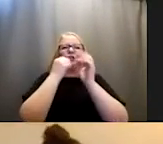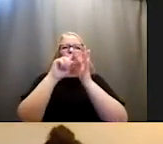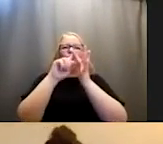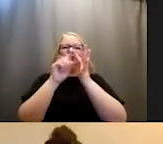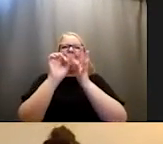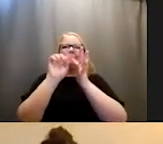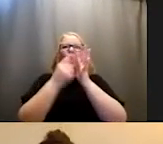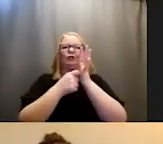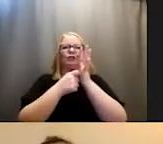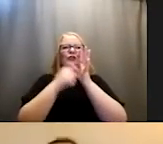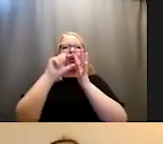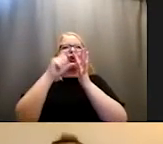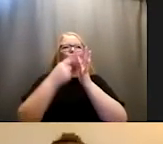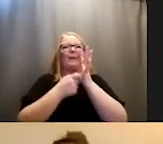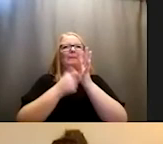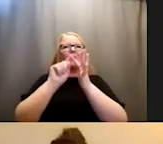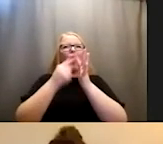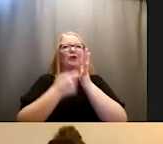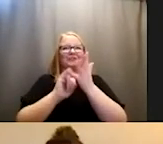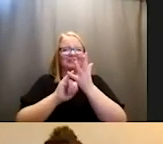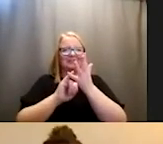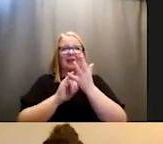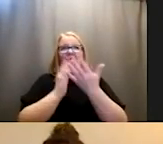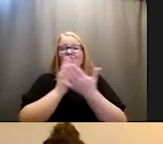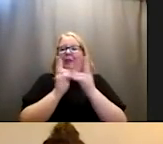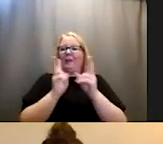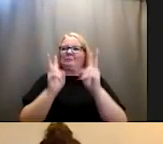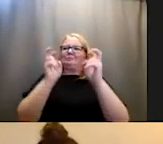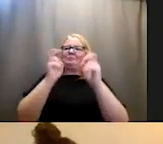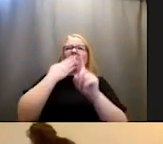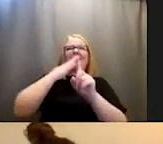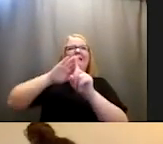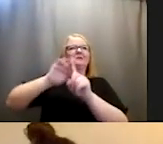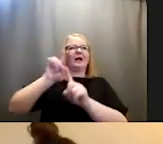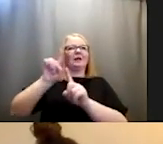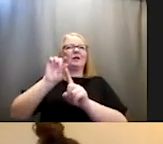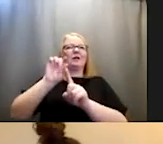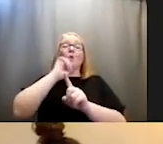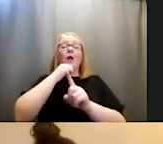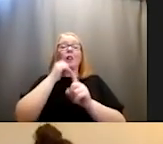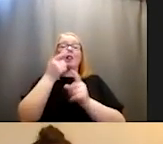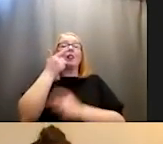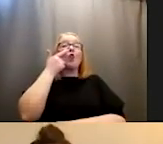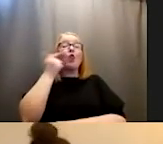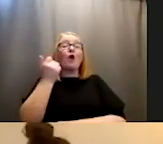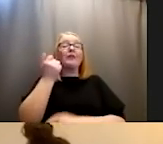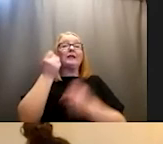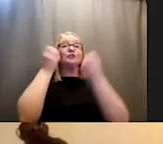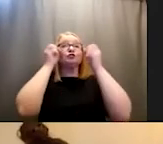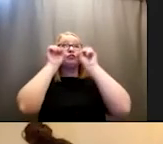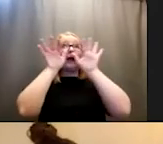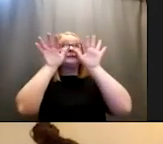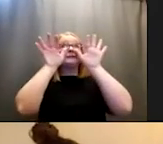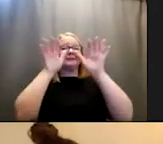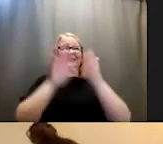the slightly risque title, Mary Quant will give you a lovely pair of shiners, which I'm not sure would fly today in